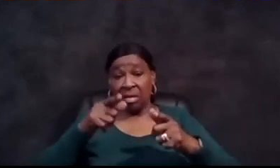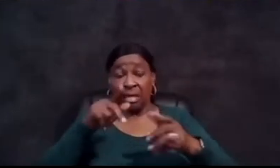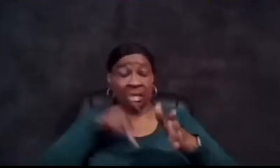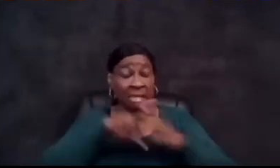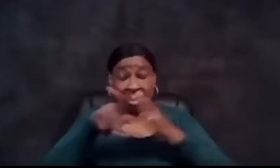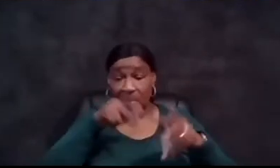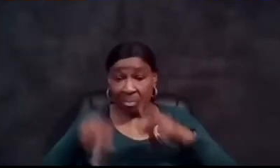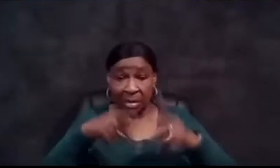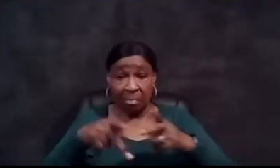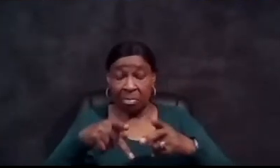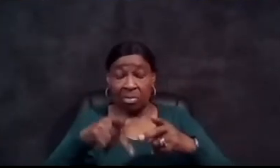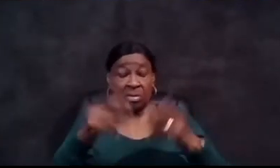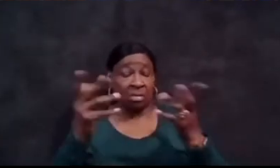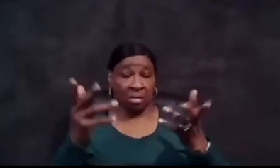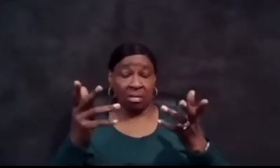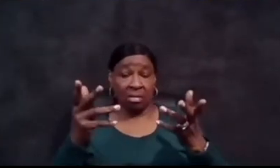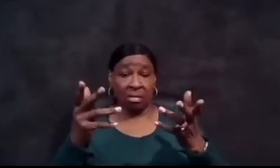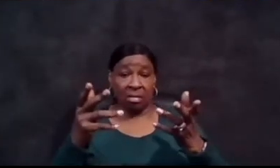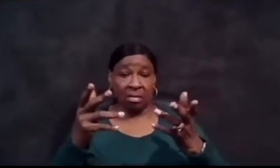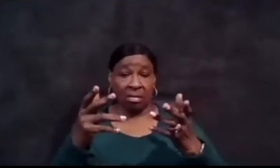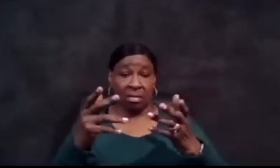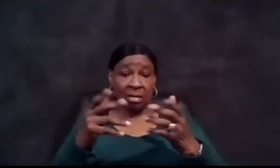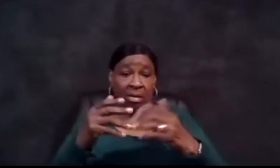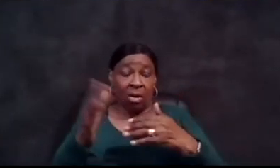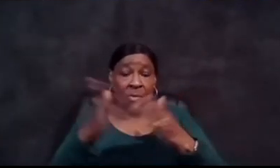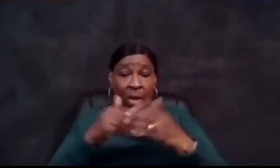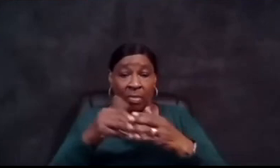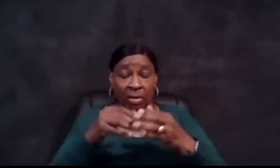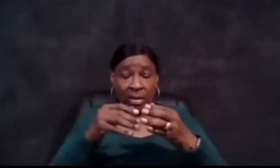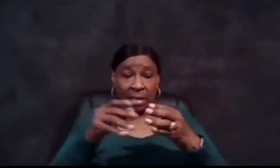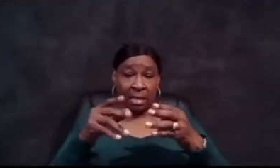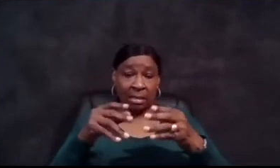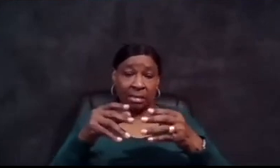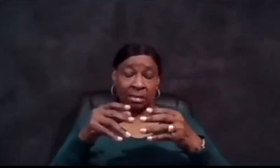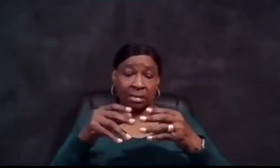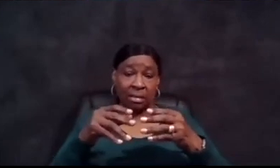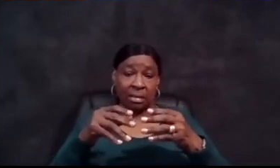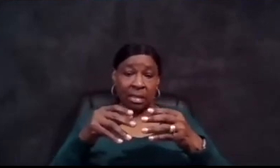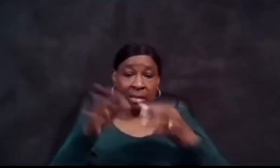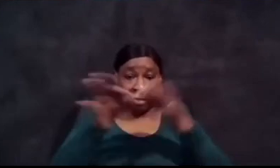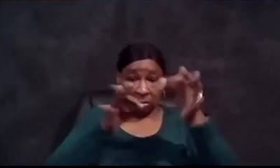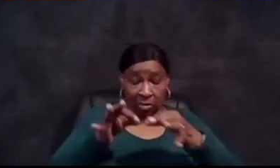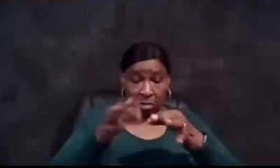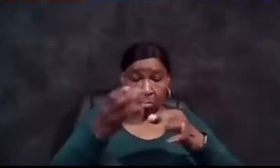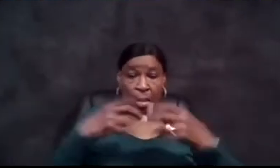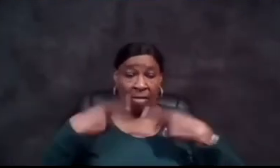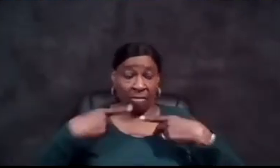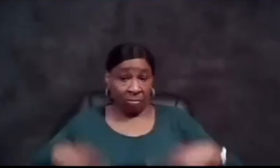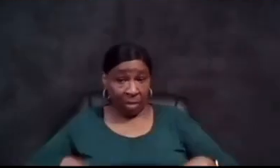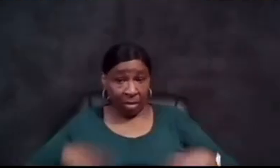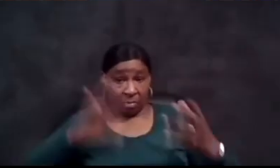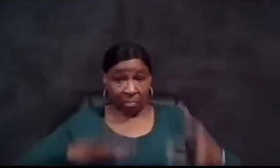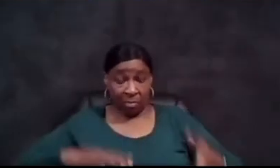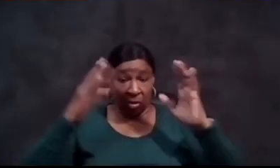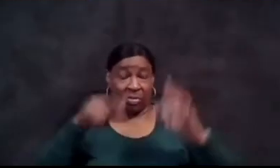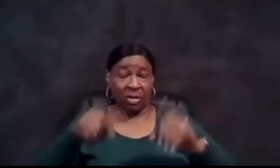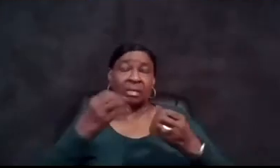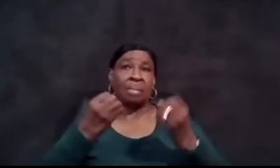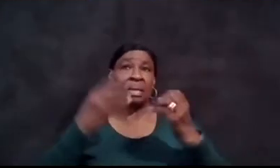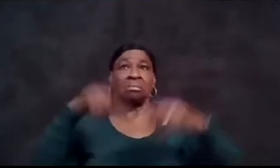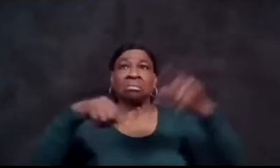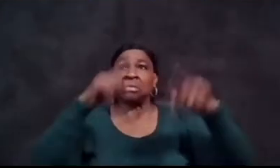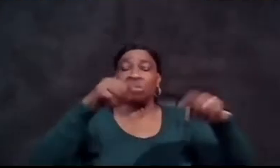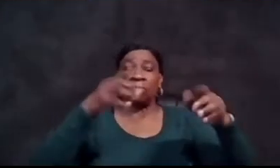whether it's discursive or physical violence. There are so many different forms of violence, I